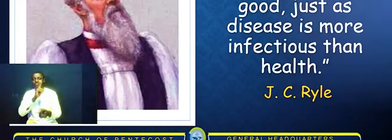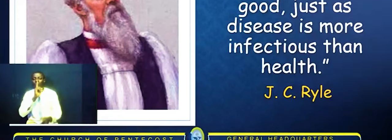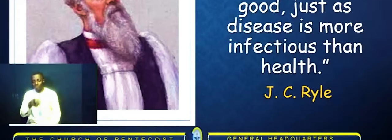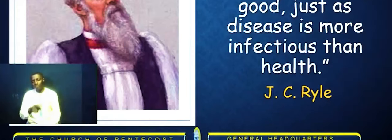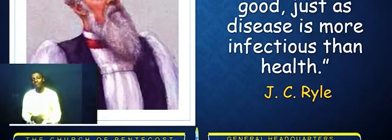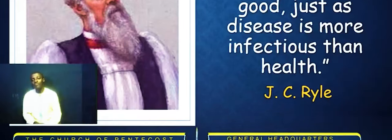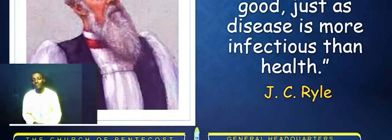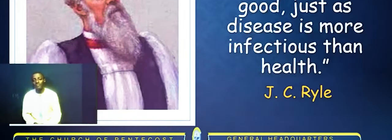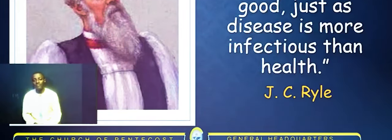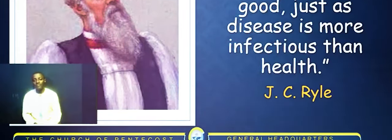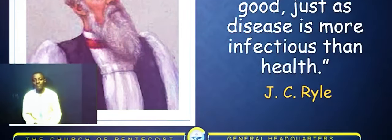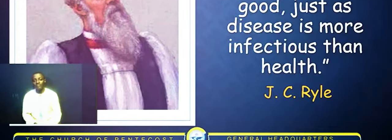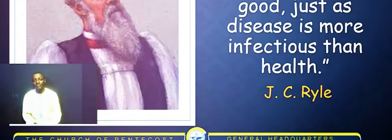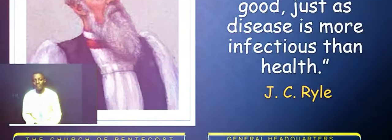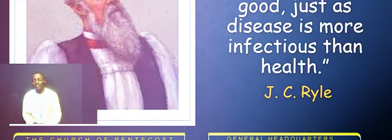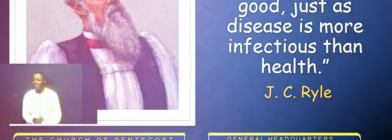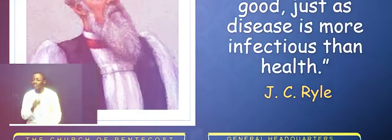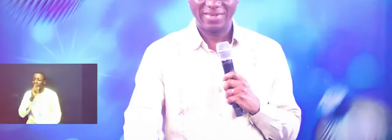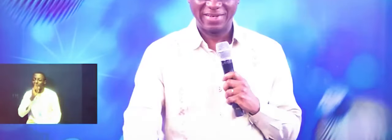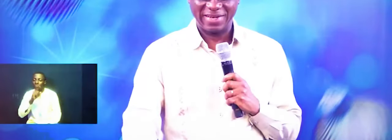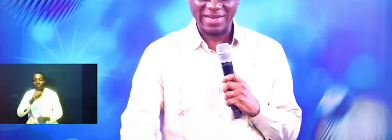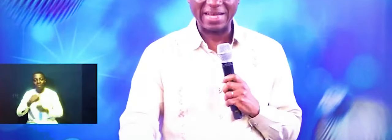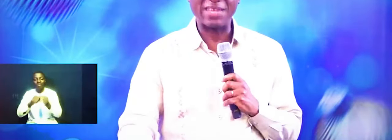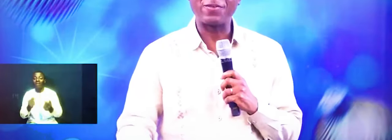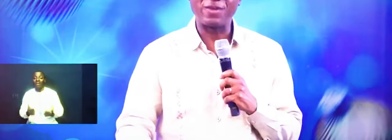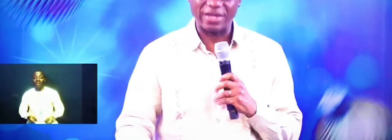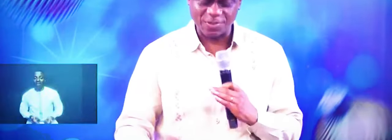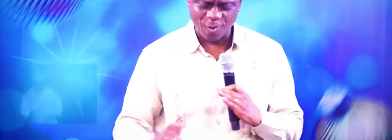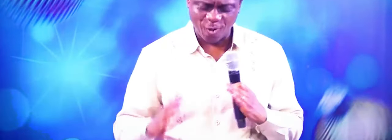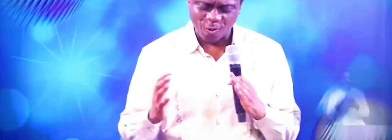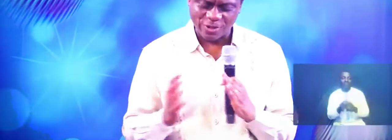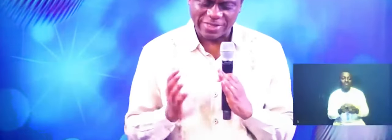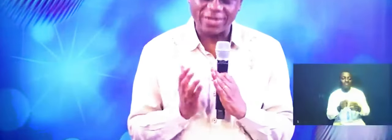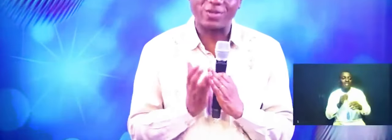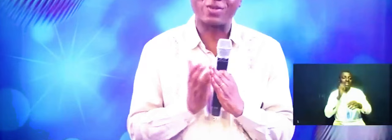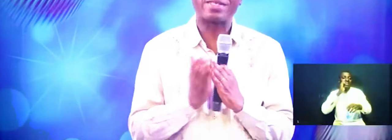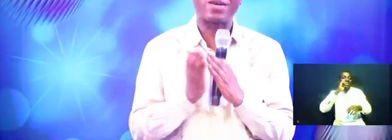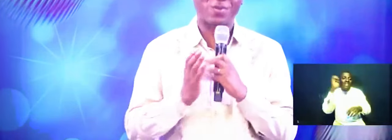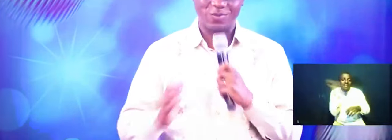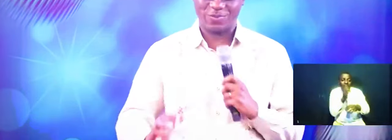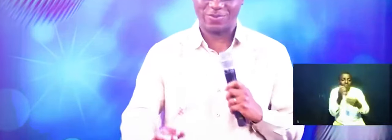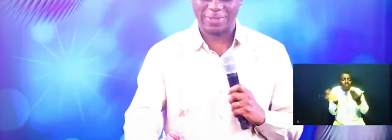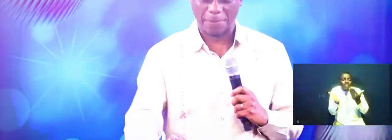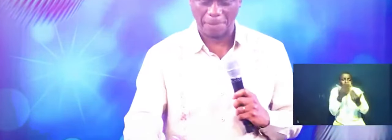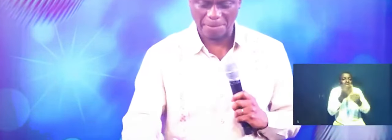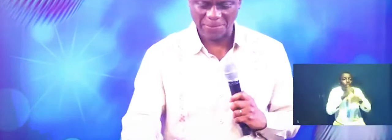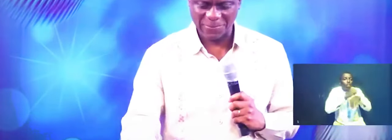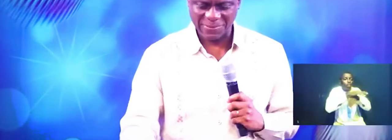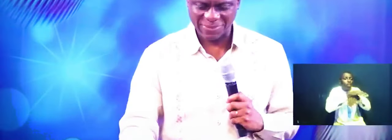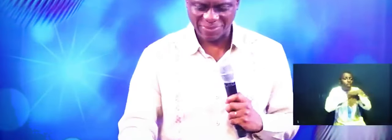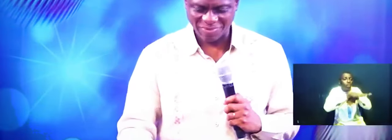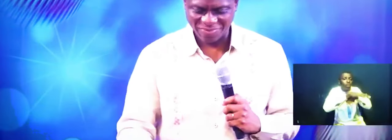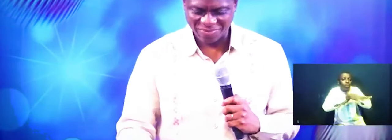said. It is a fact of life. That evil is more contagious than good.